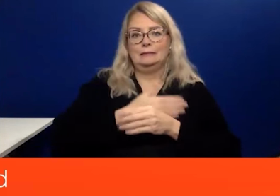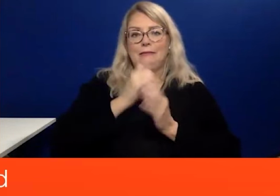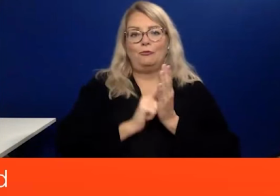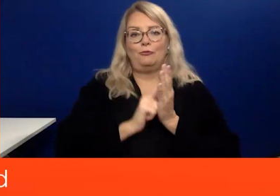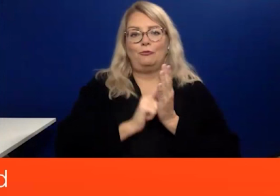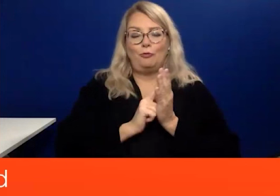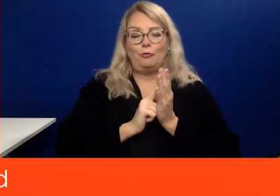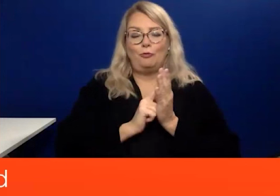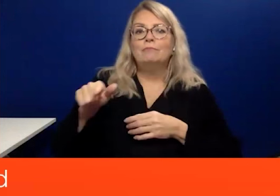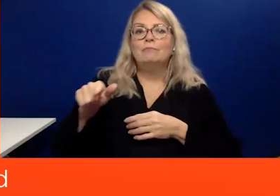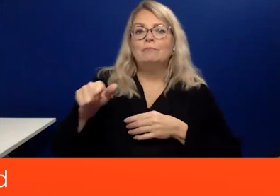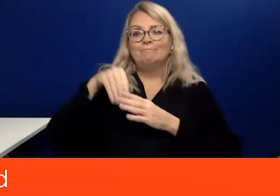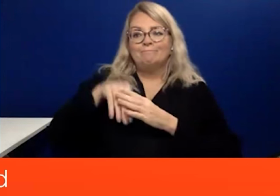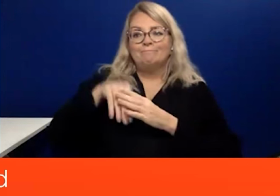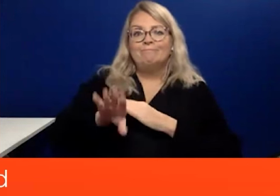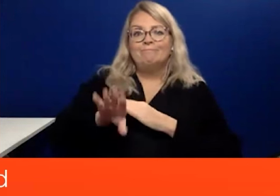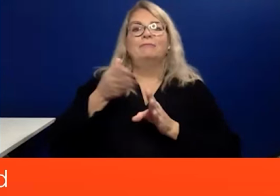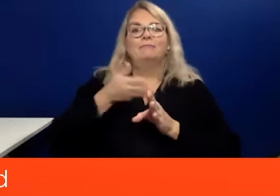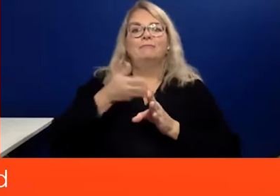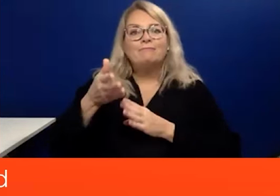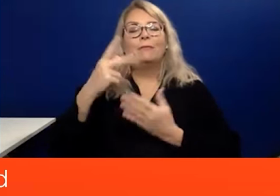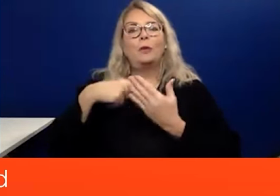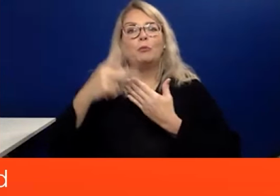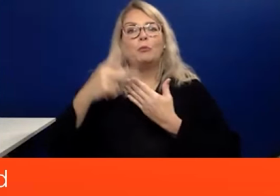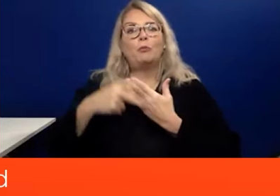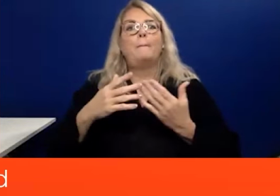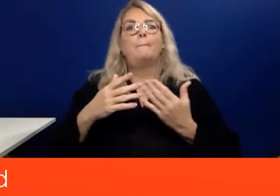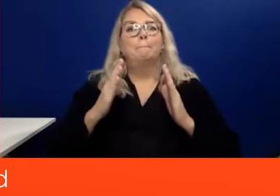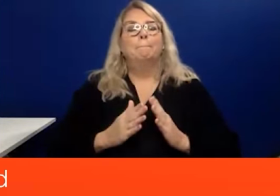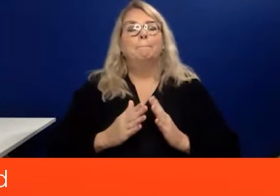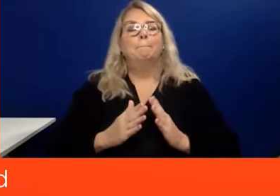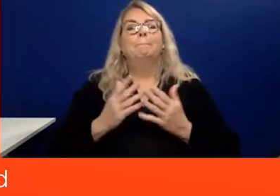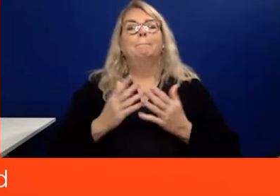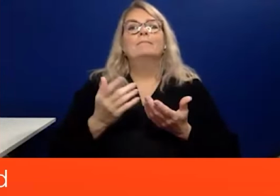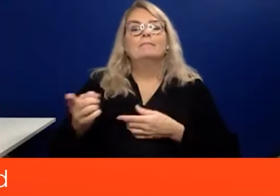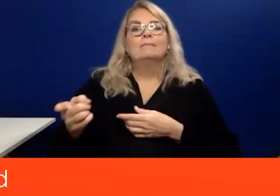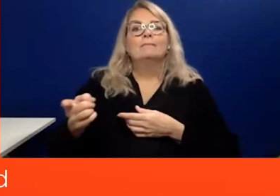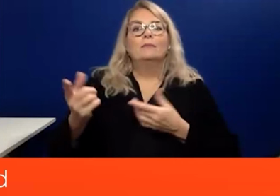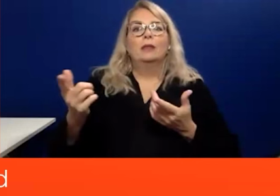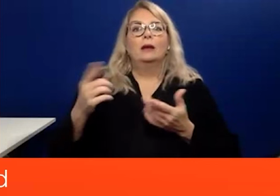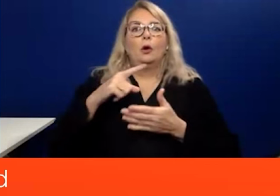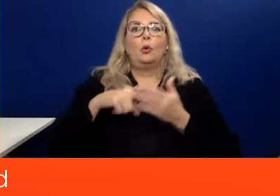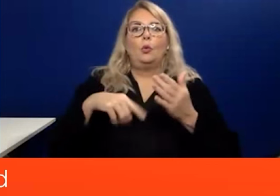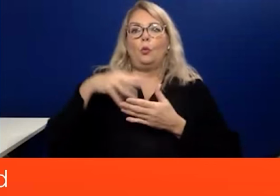struggled because what he learned in school was way less complicated than what they were doing in the real world.